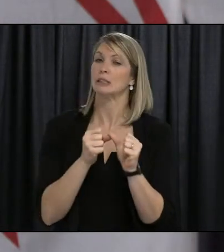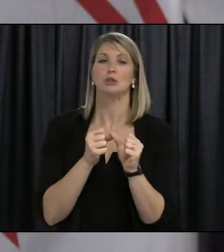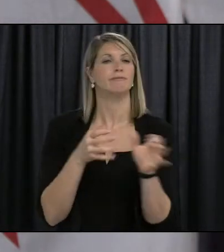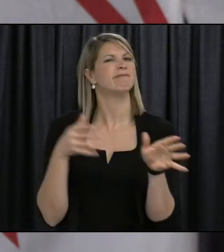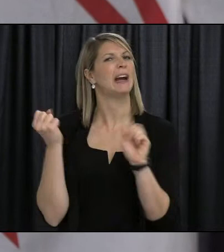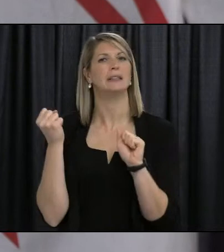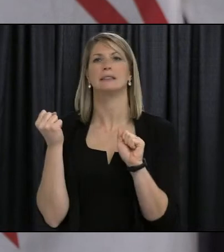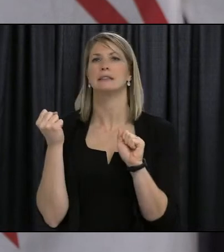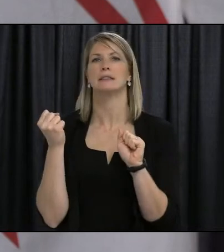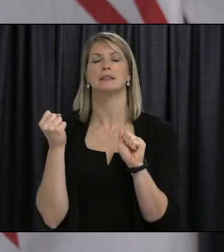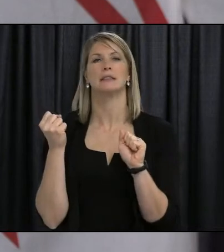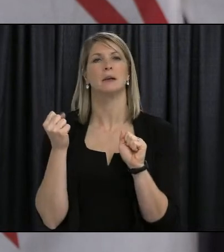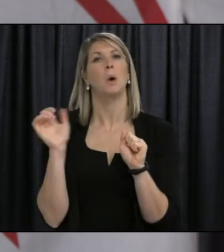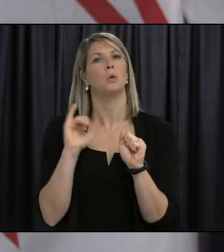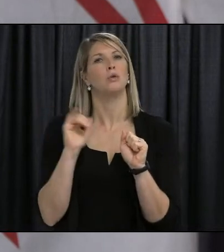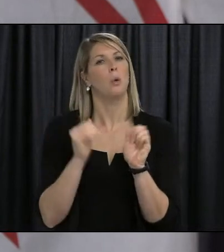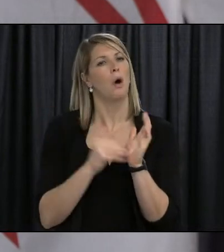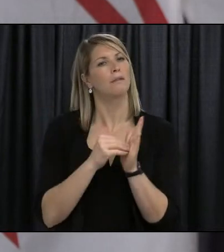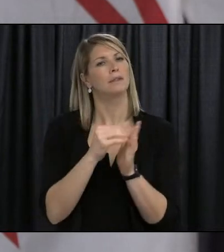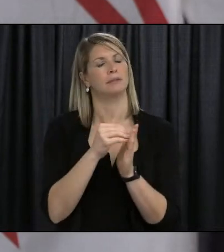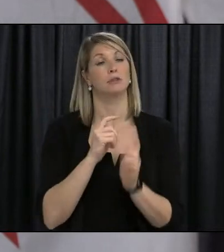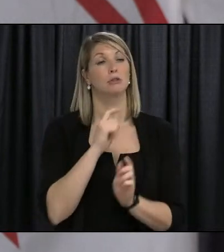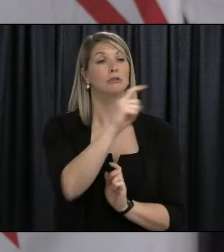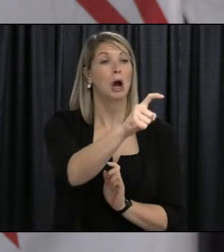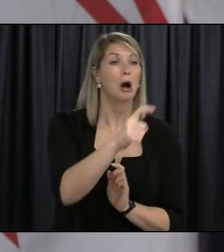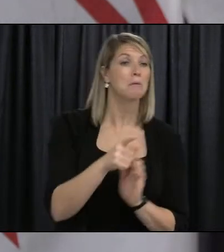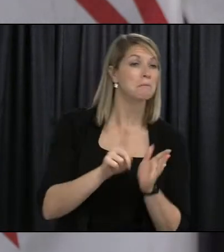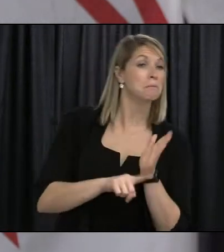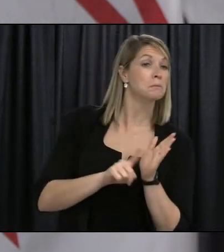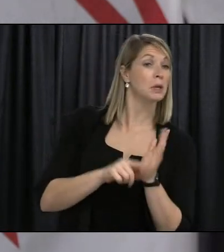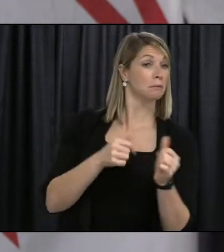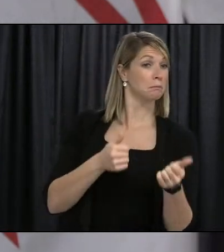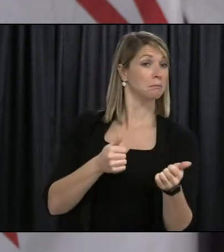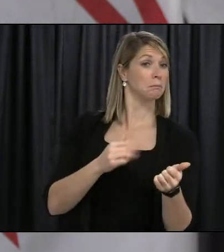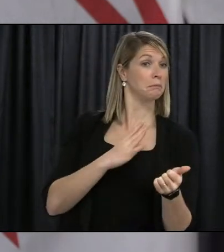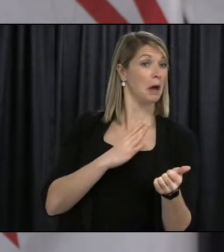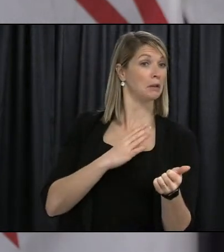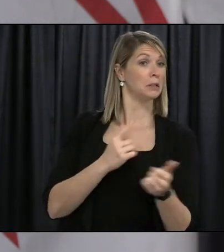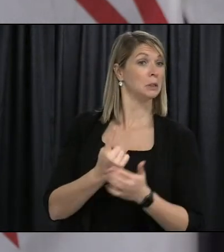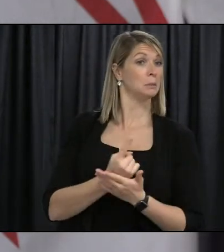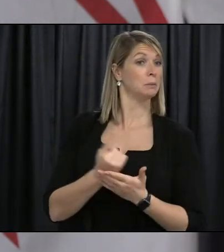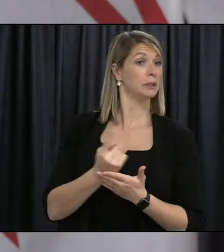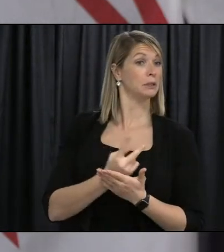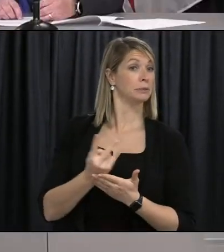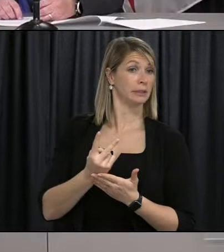fairly regularly over the next 14 days.